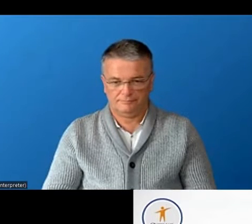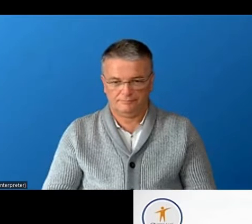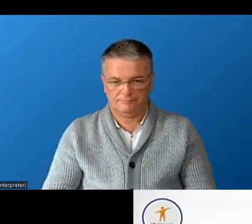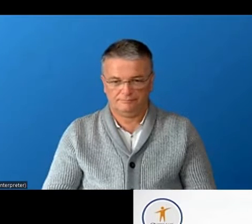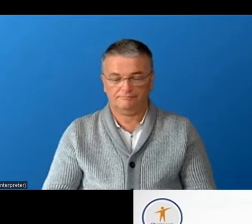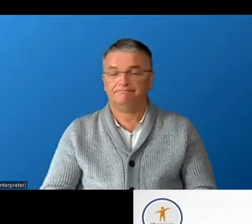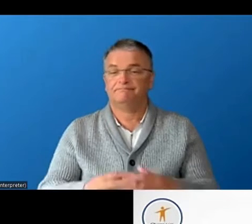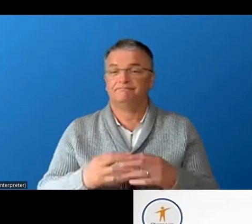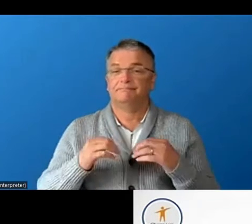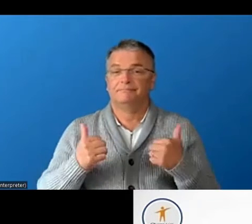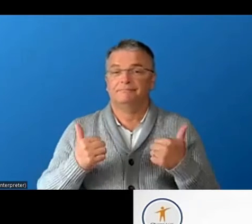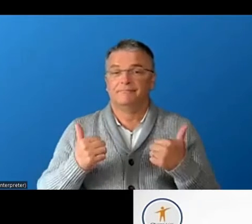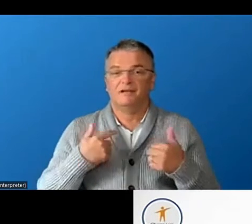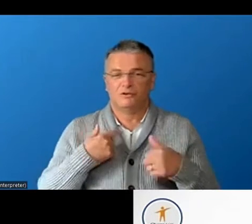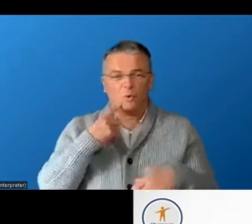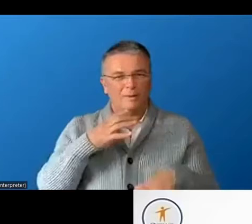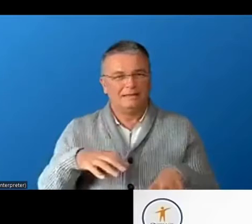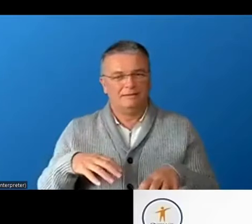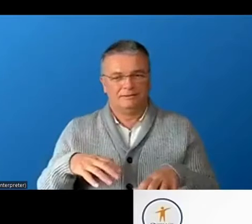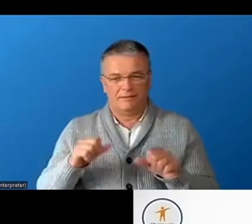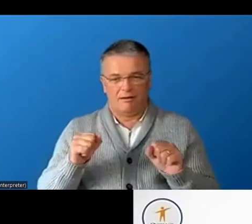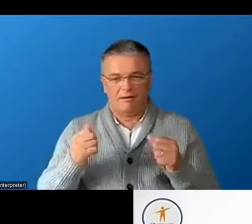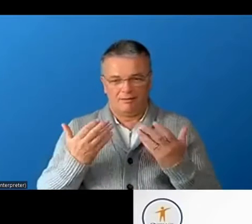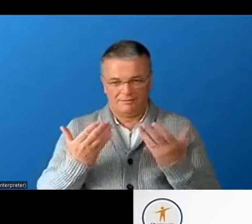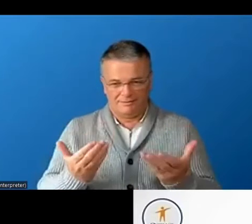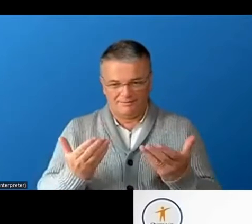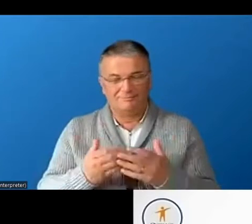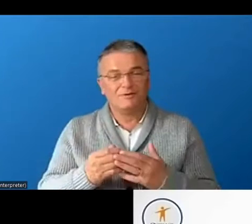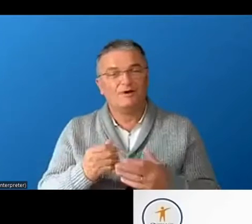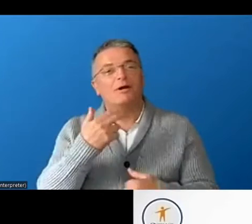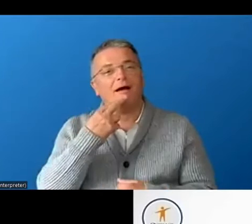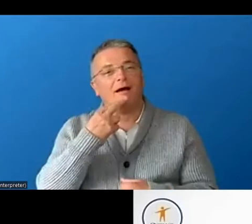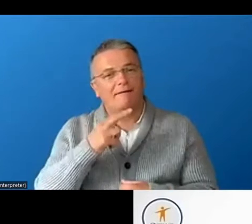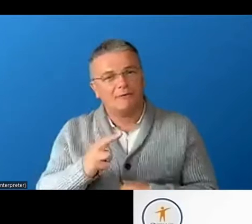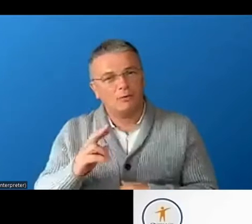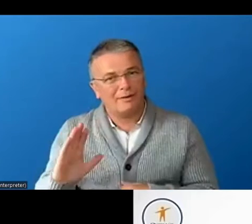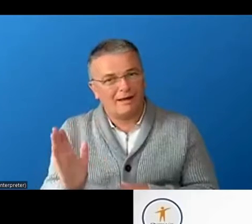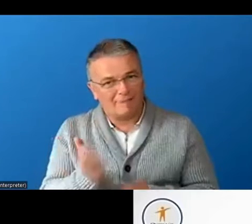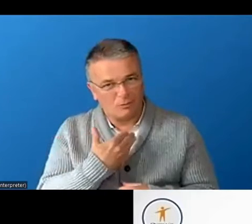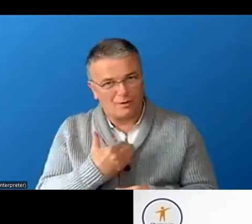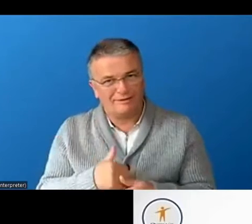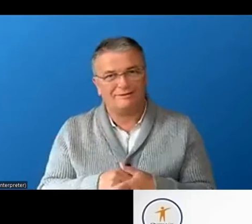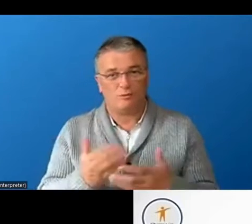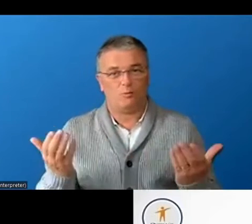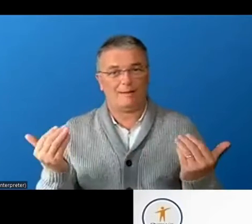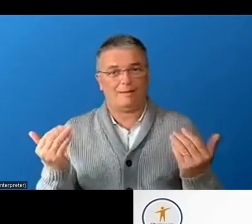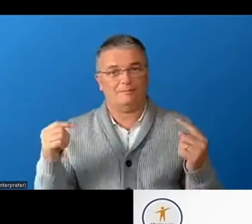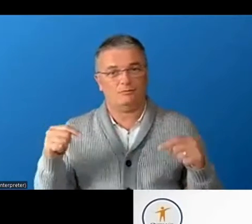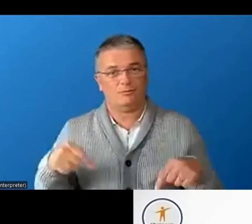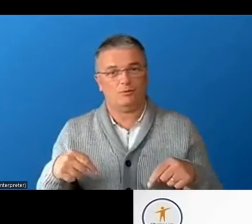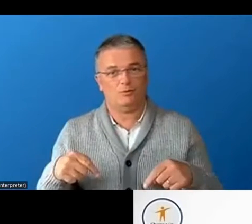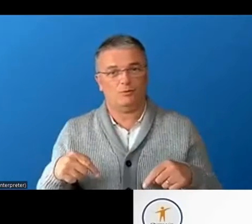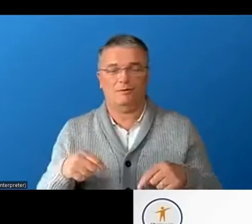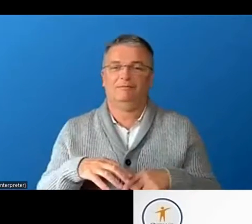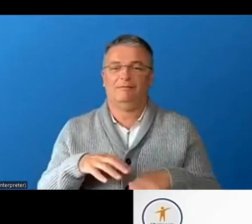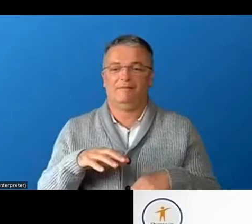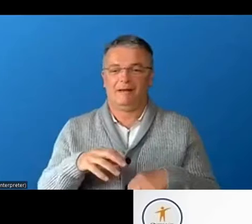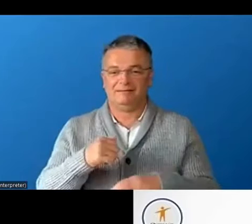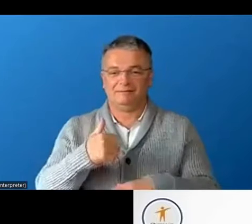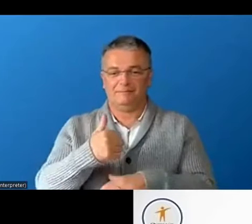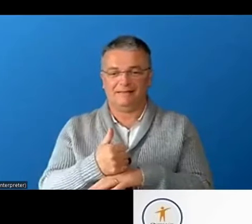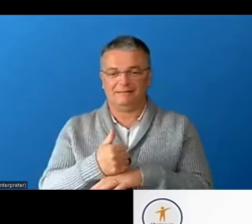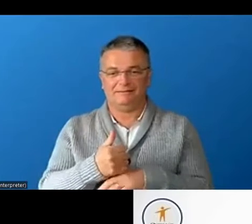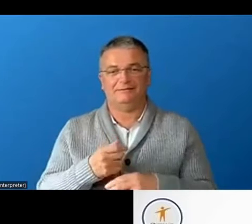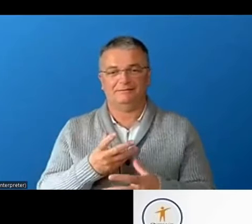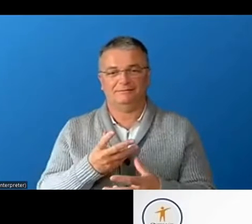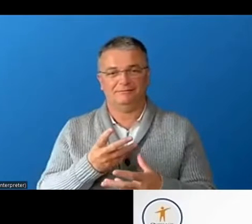Okay, so I'll go ahead and get us started. Good afternoon, everyone. Welcome to the Place-Based Peer Learning Program. If you